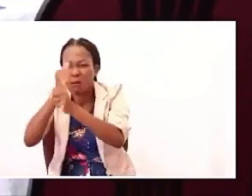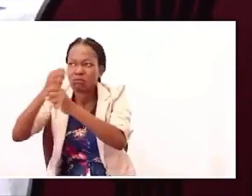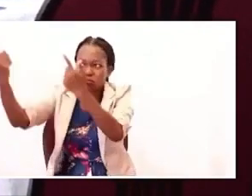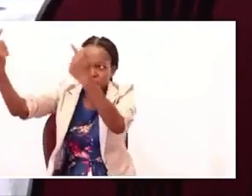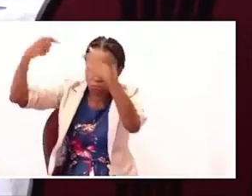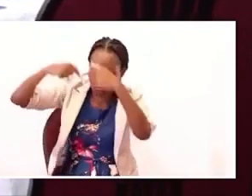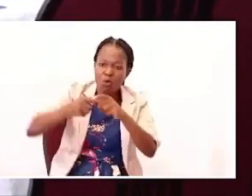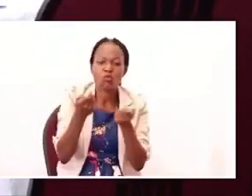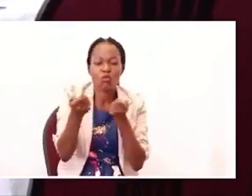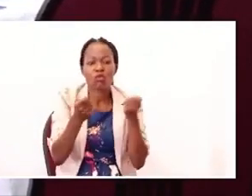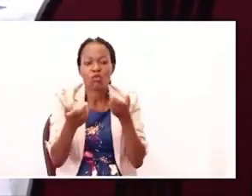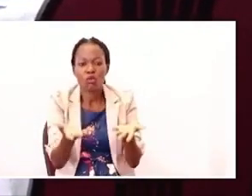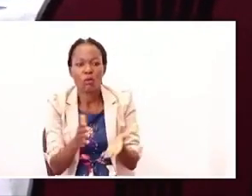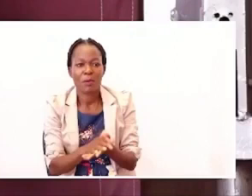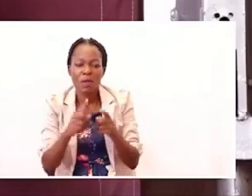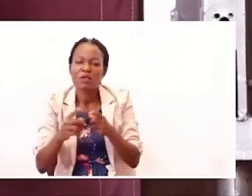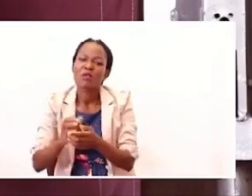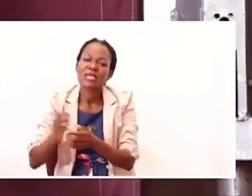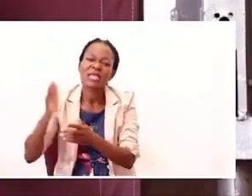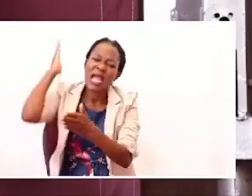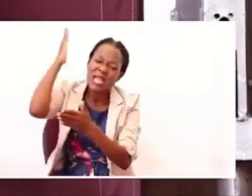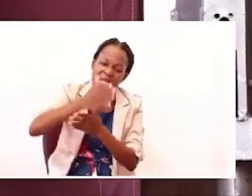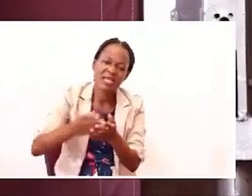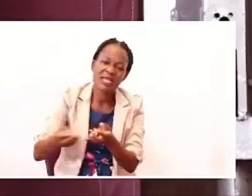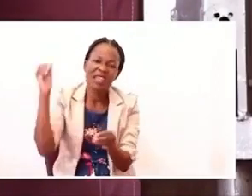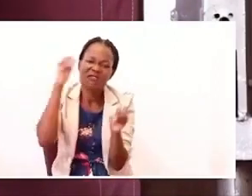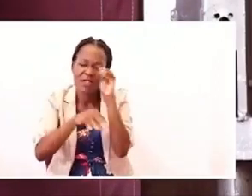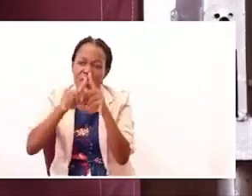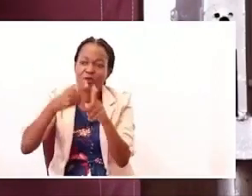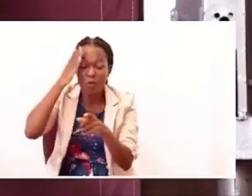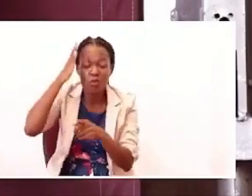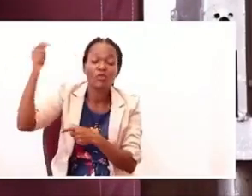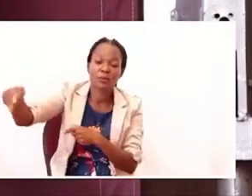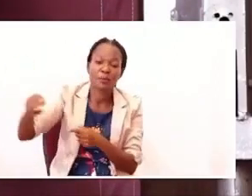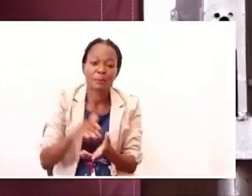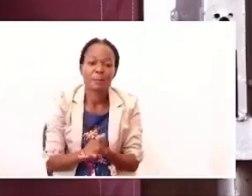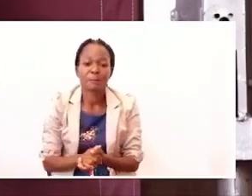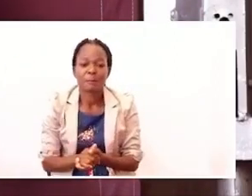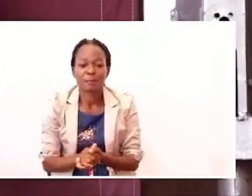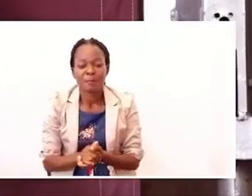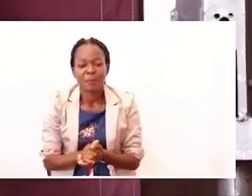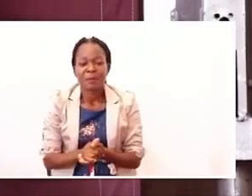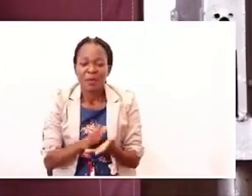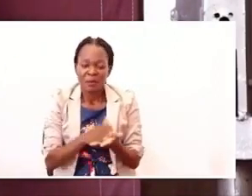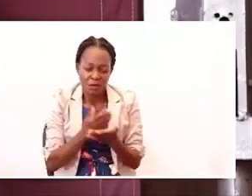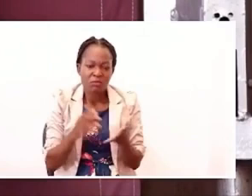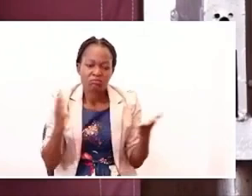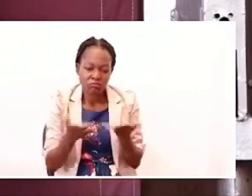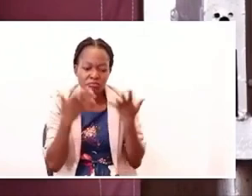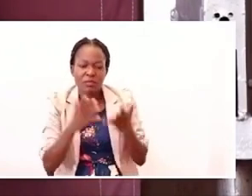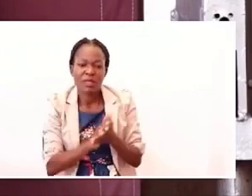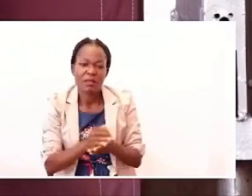and therefore foreign direct investment. So encourage foreign direct investment, but as a result of encouraging foreign